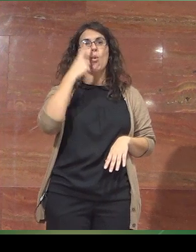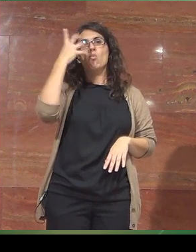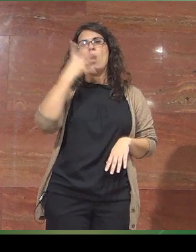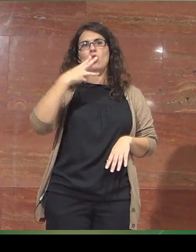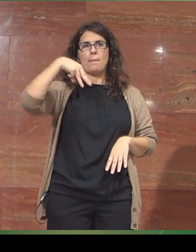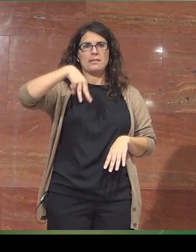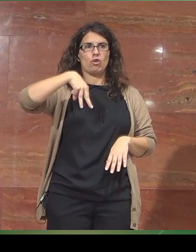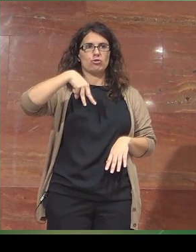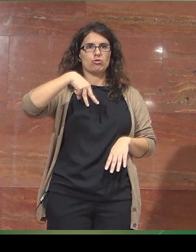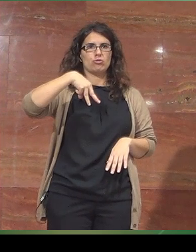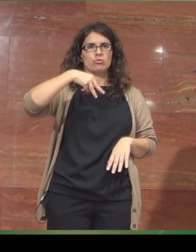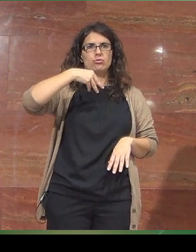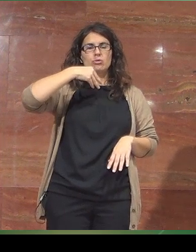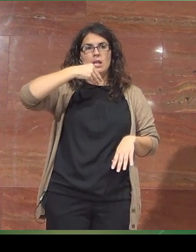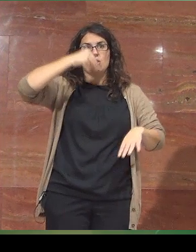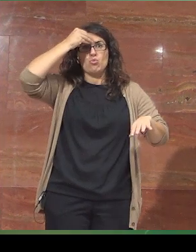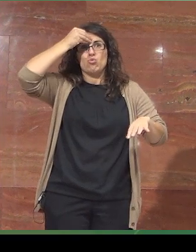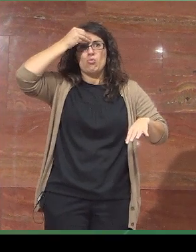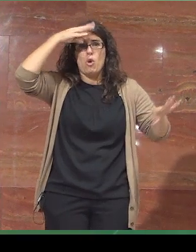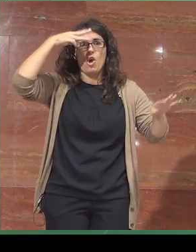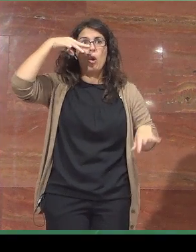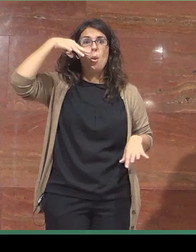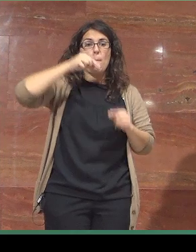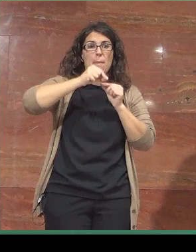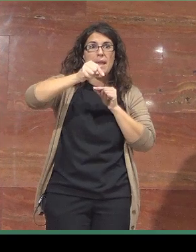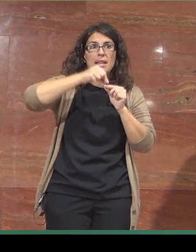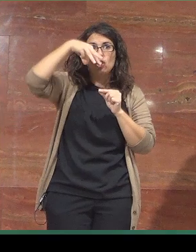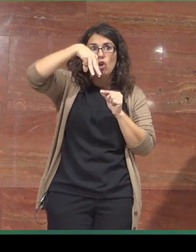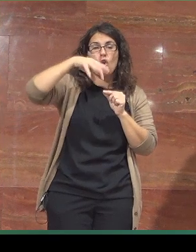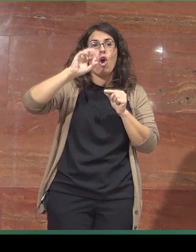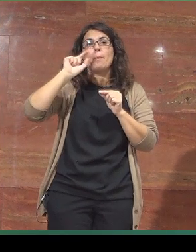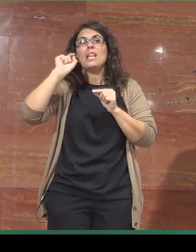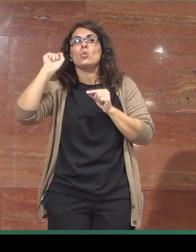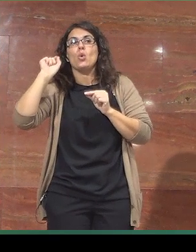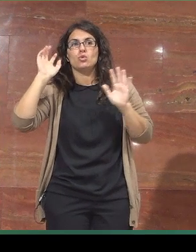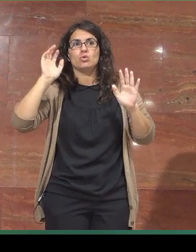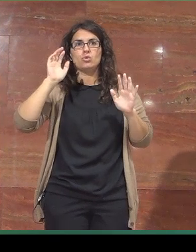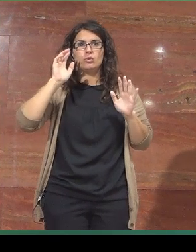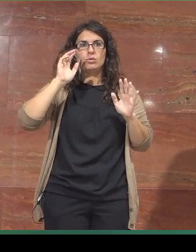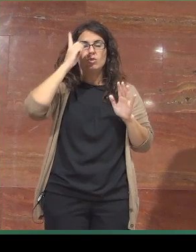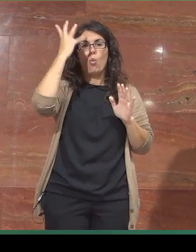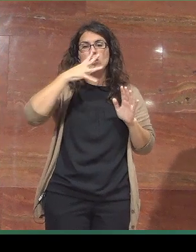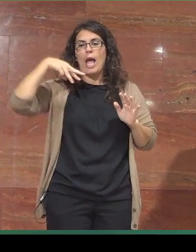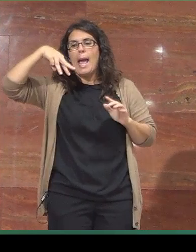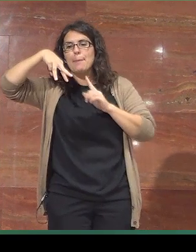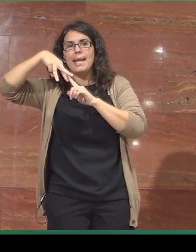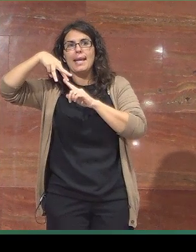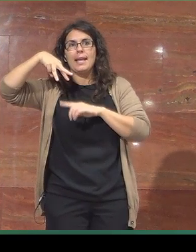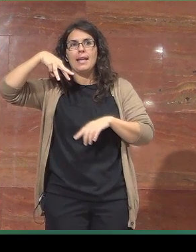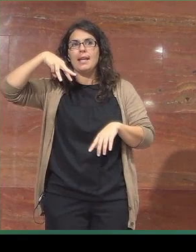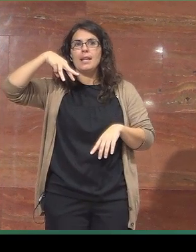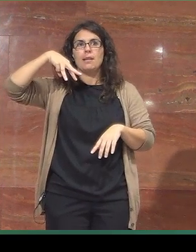meters or minutes, but in fact is miles. The Cabinet War Rooms